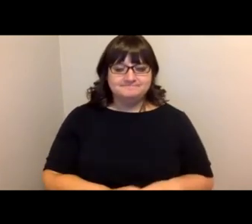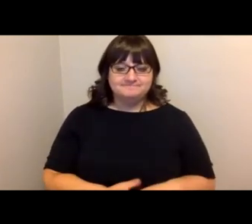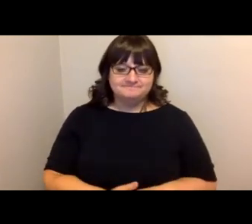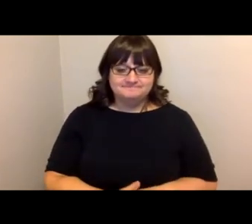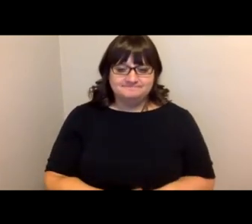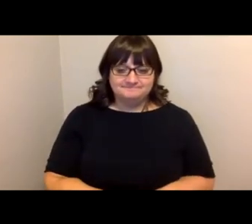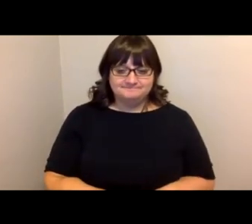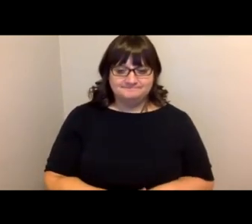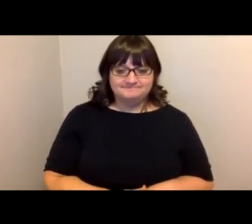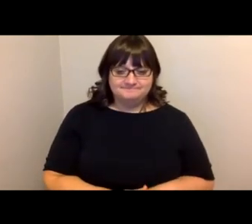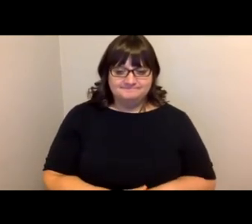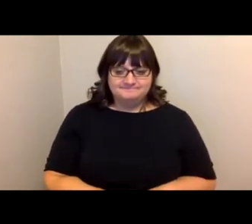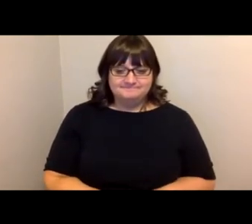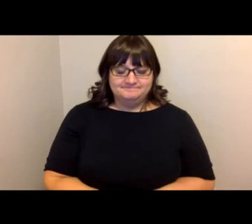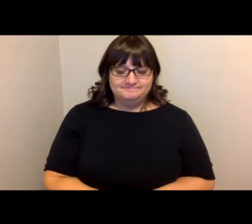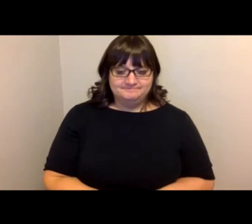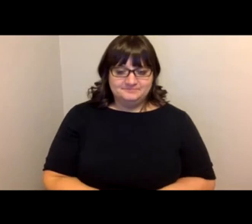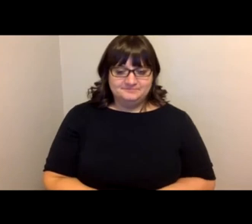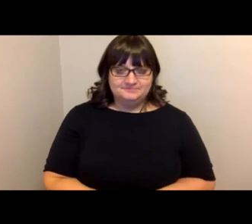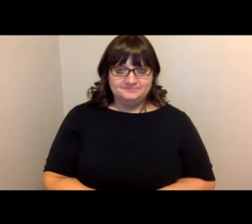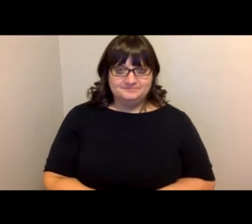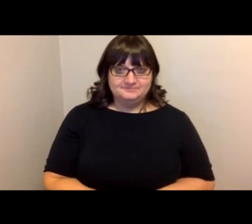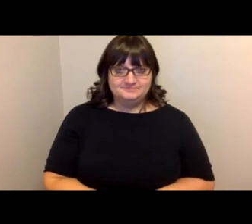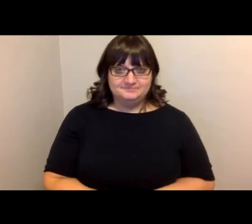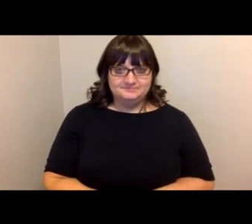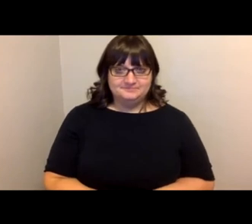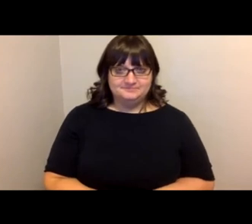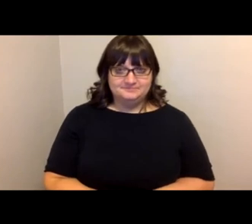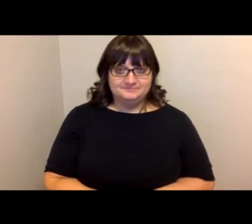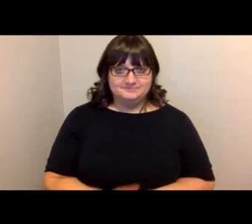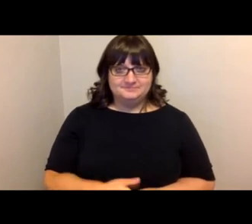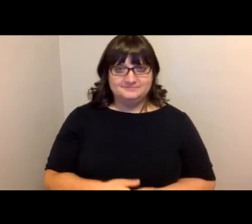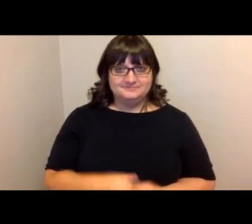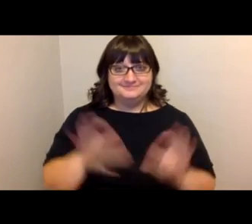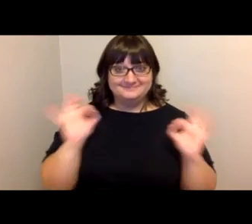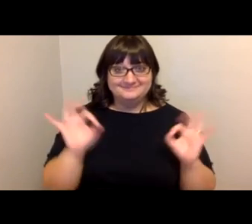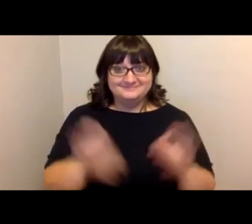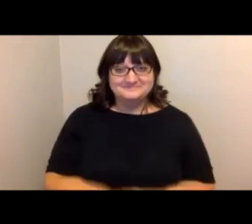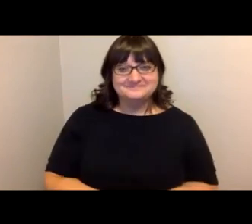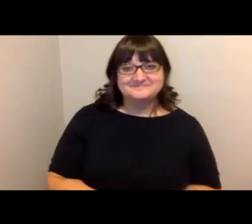Let me just get the thumbs up from interpreters. They're okay to go with this.